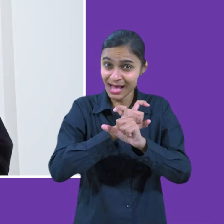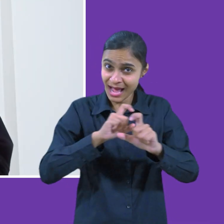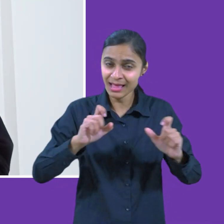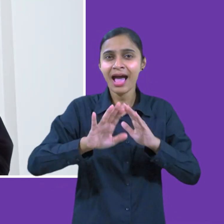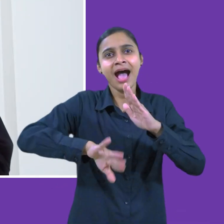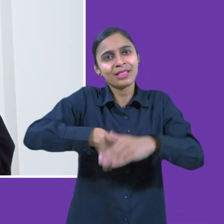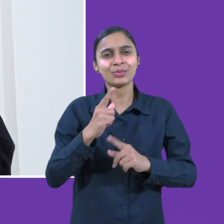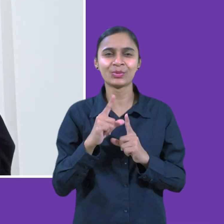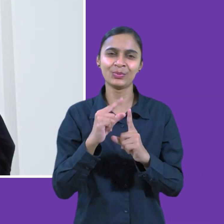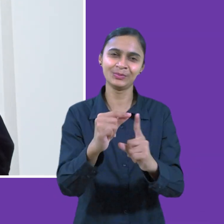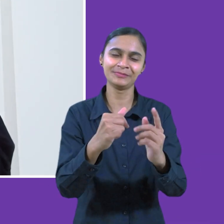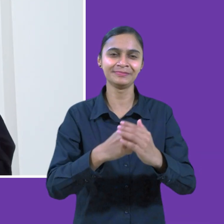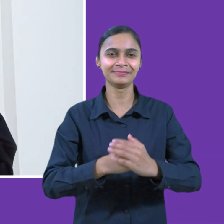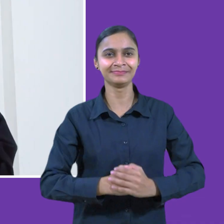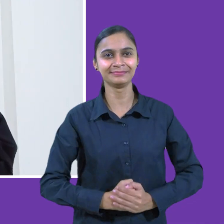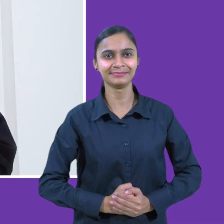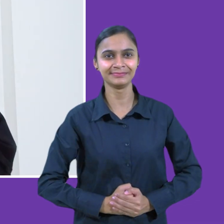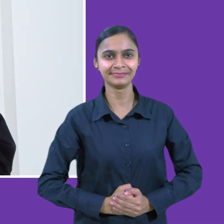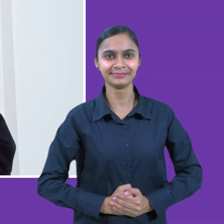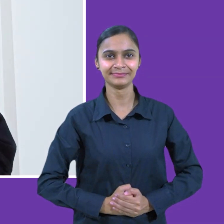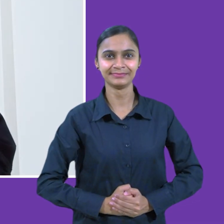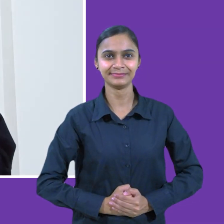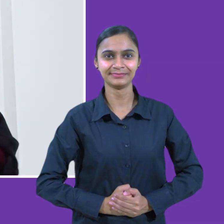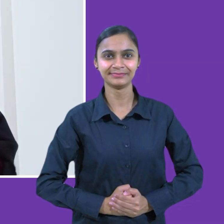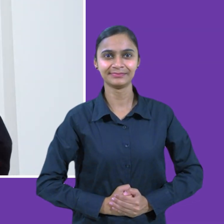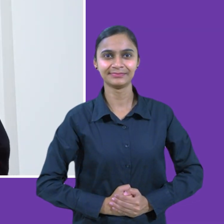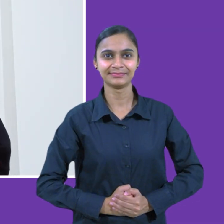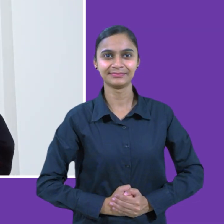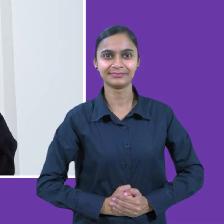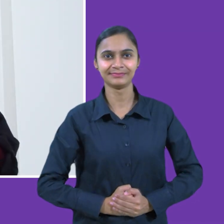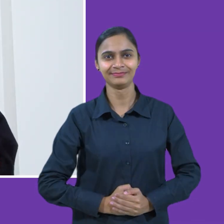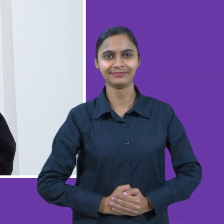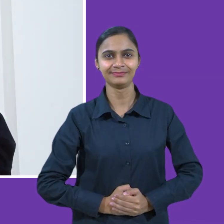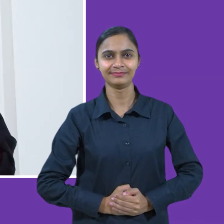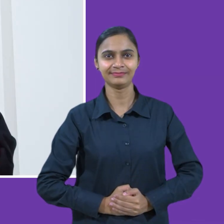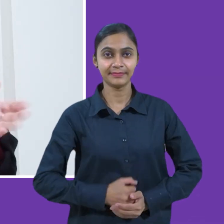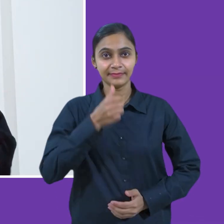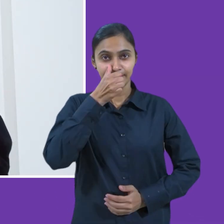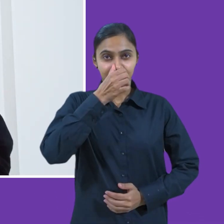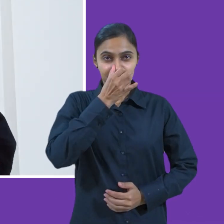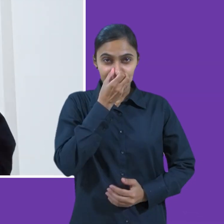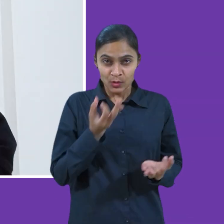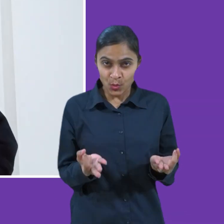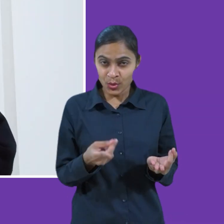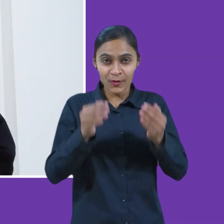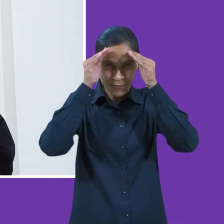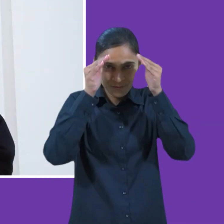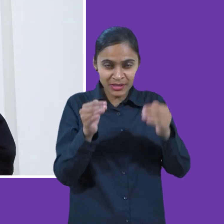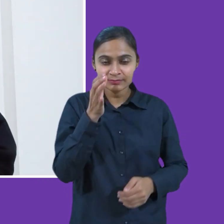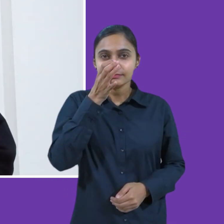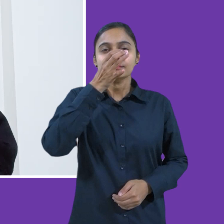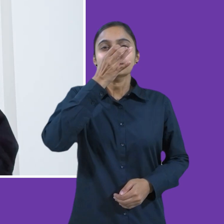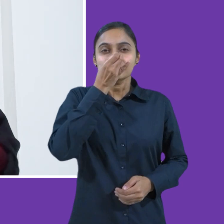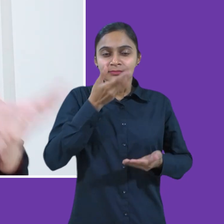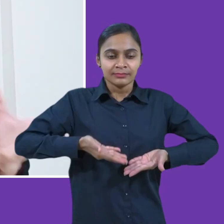is asanas, right? So even if you find time to do along with pranayama, you can also do some